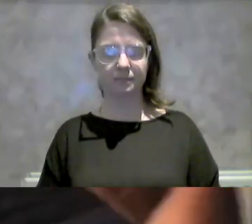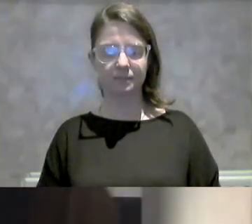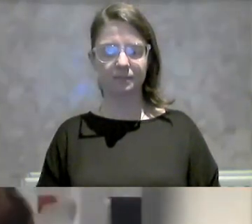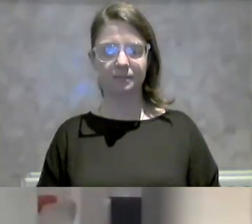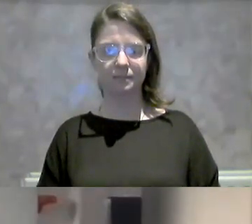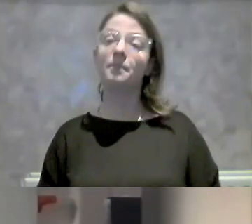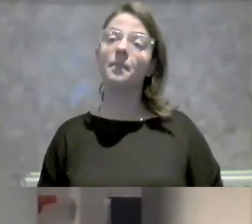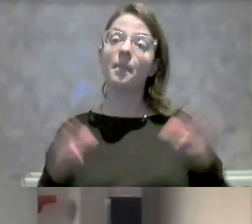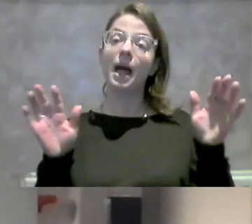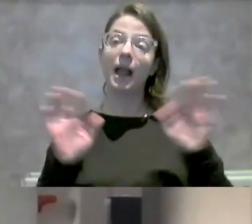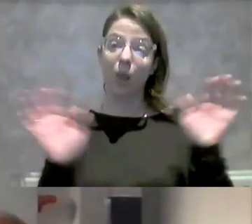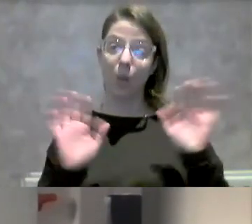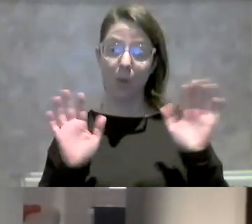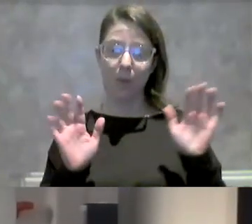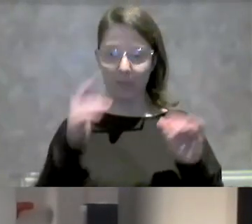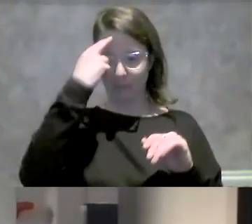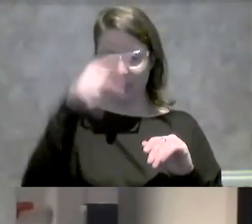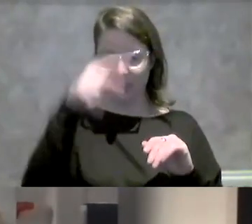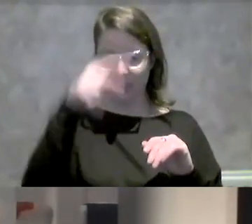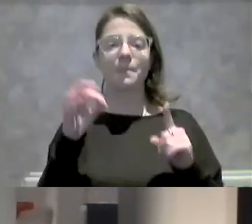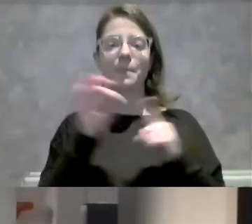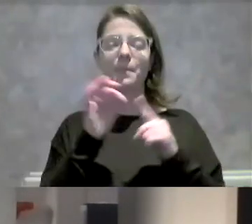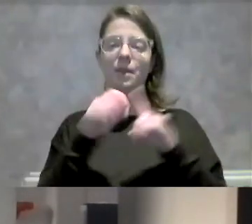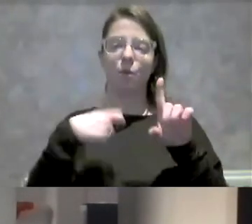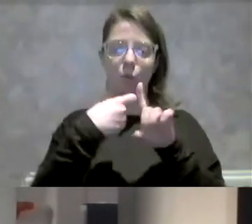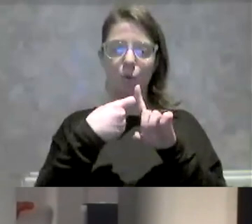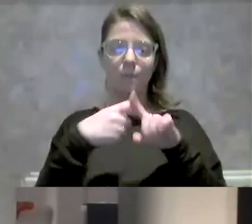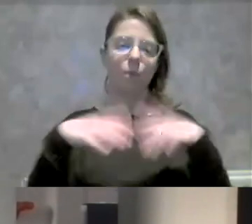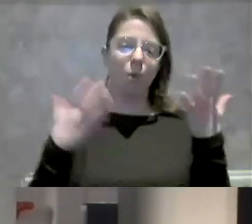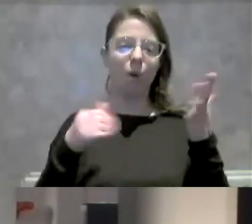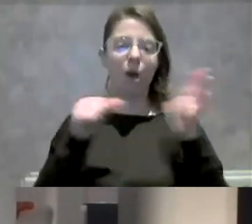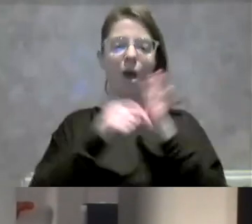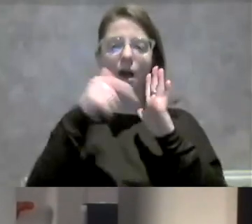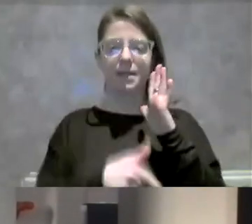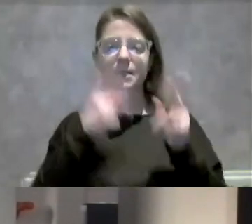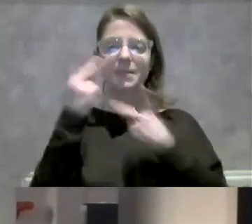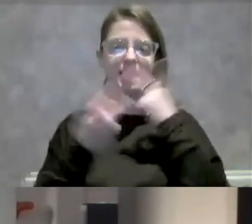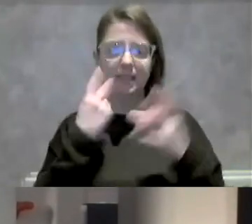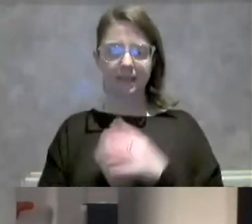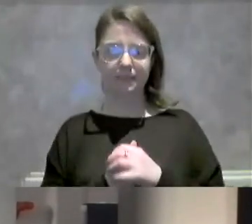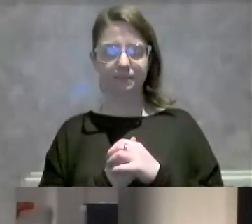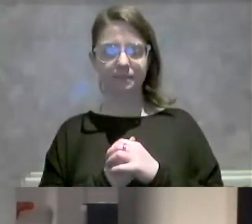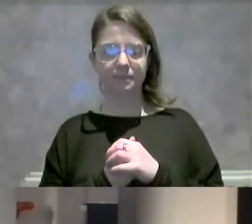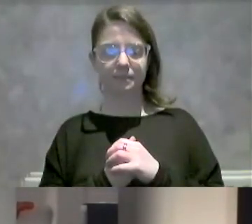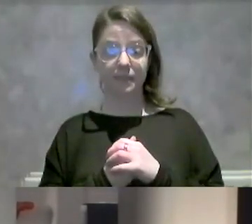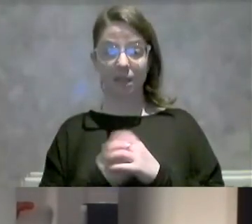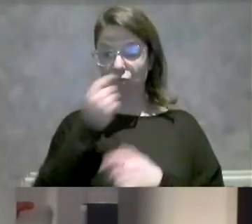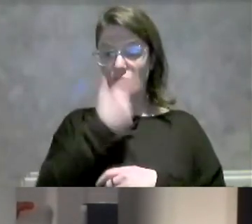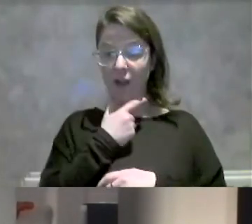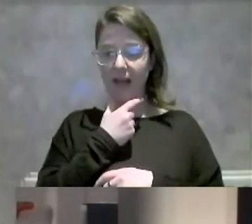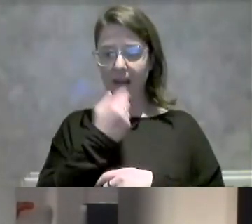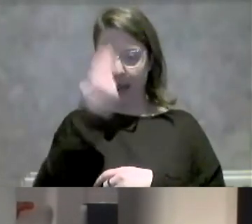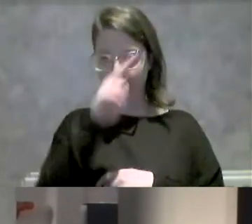Hello, hello. My name is Parminder Kaur, or Harddeep Singh. Actually, in drag, I pronounce